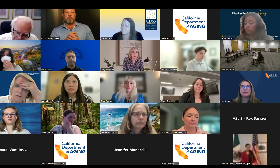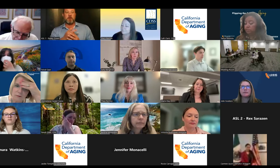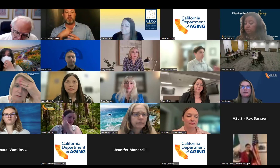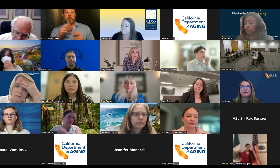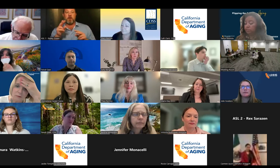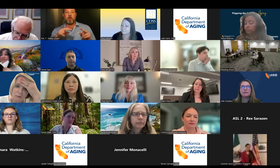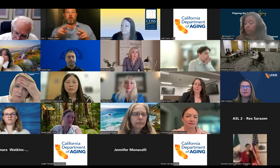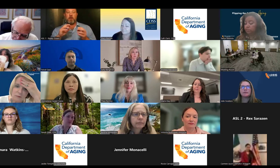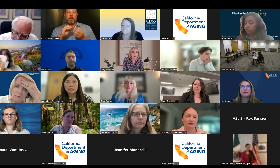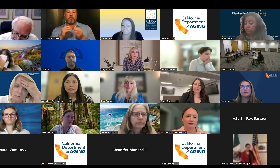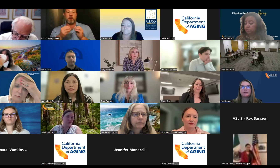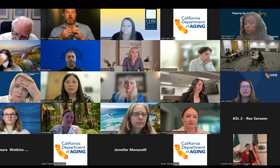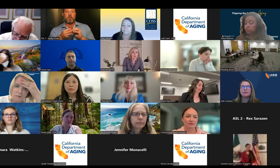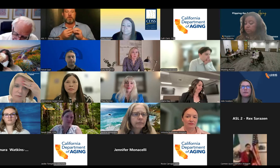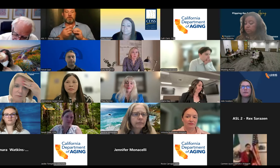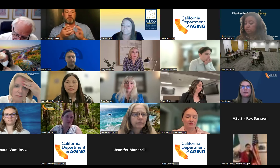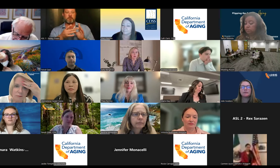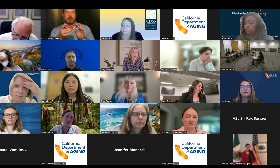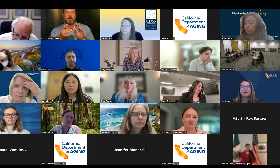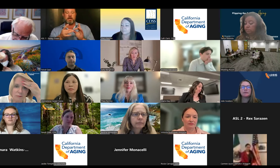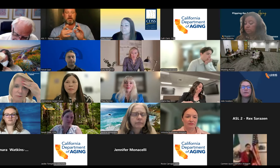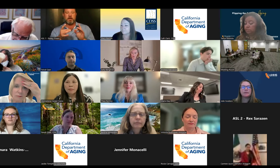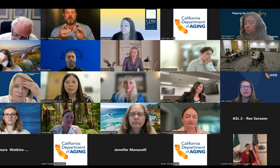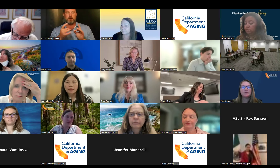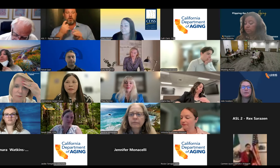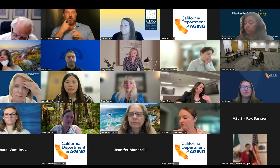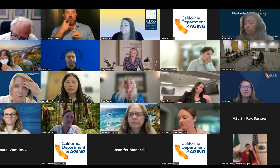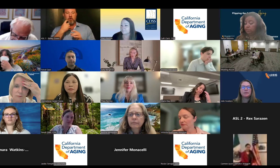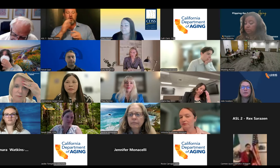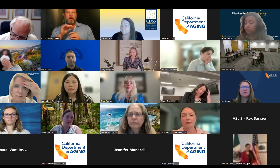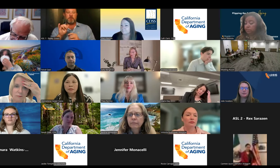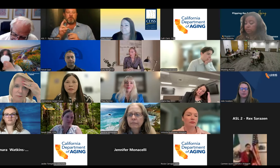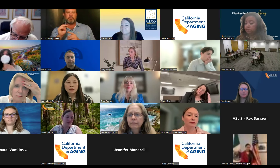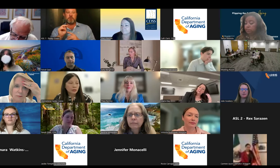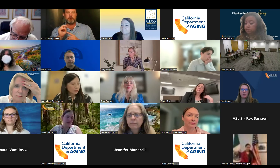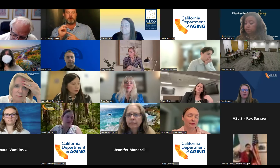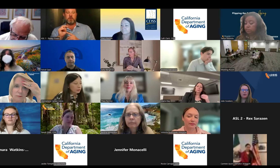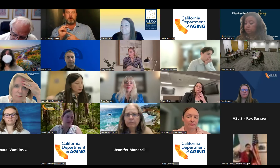looking at the numbers that you stated. Were stated earlier by Susan.